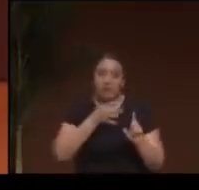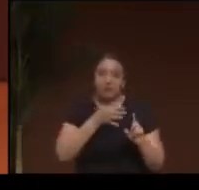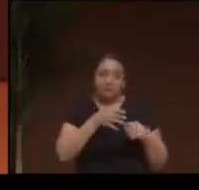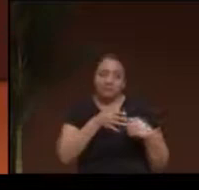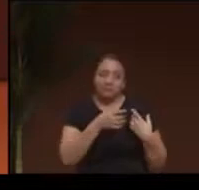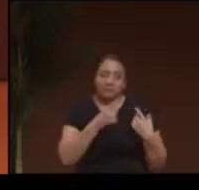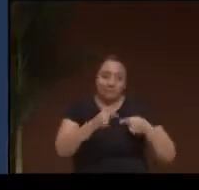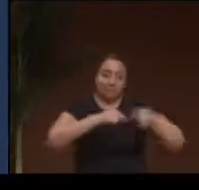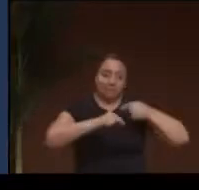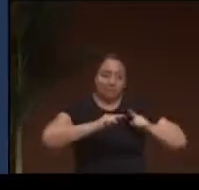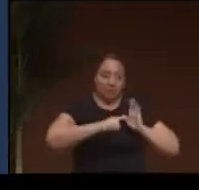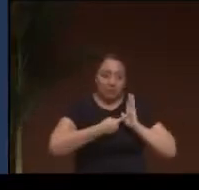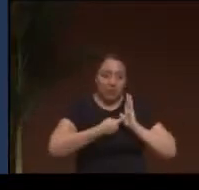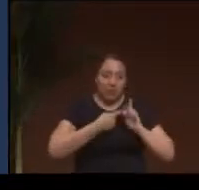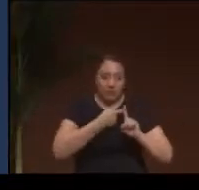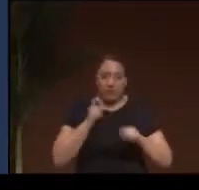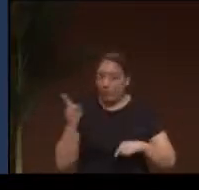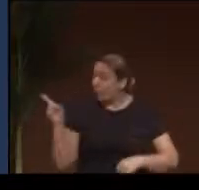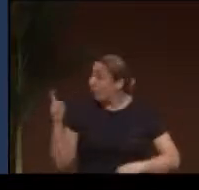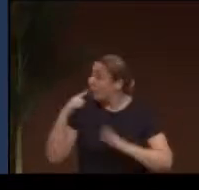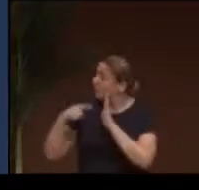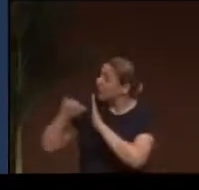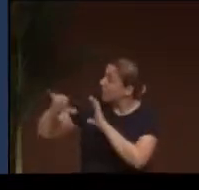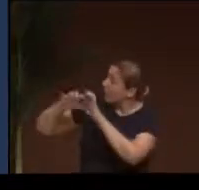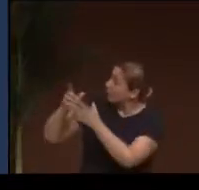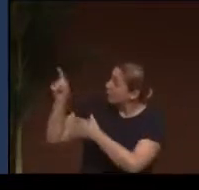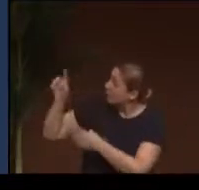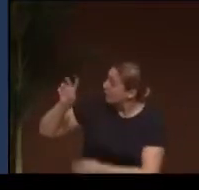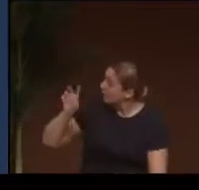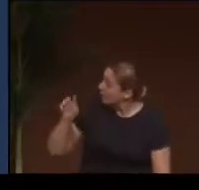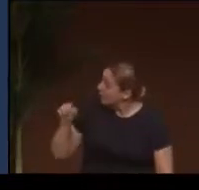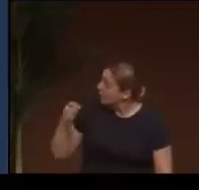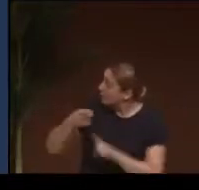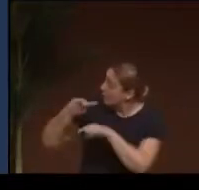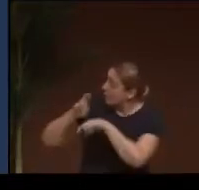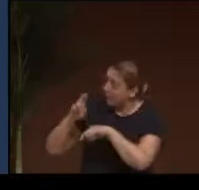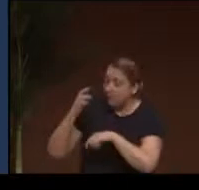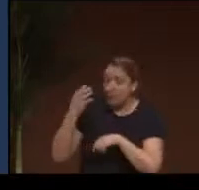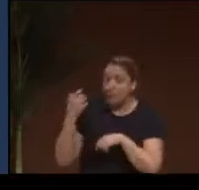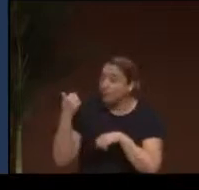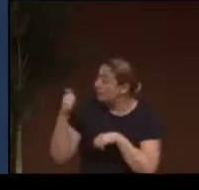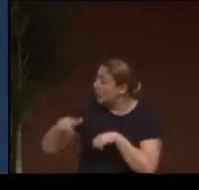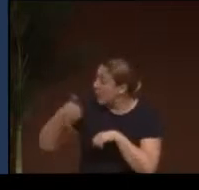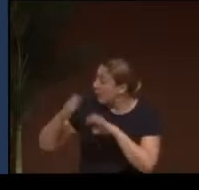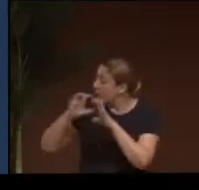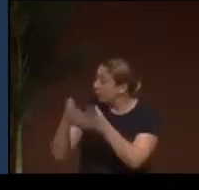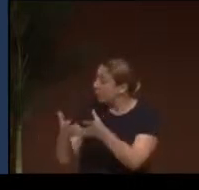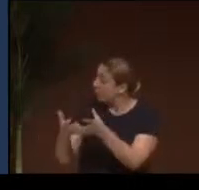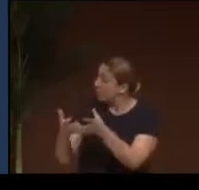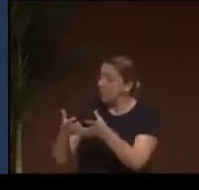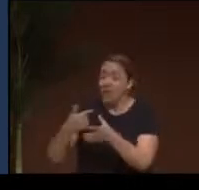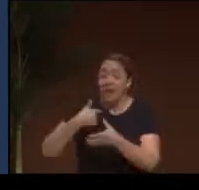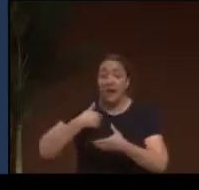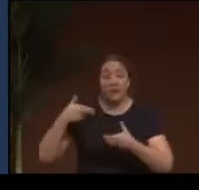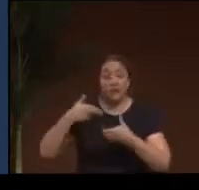Like, for example, like this is a dance group from Puerto Rico. I don't know if they're still together. And then this group here, I was actually at the